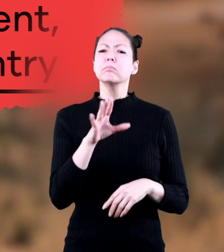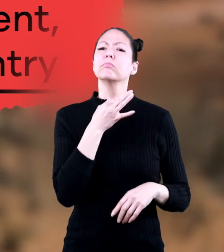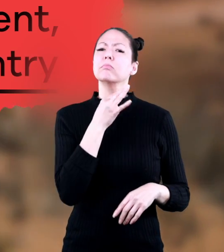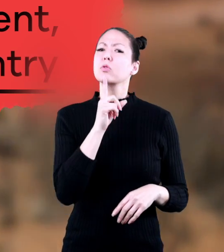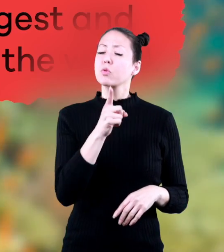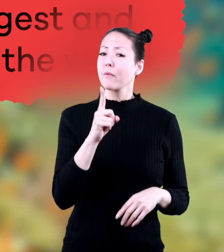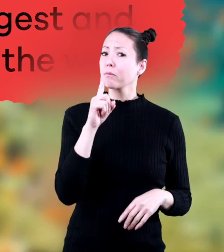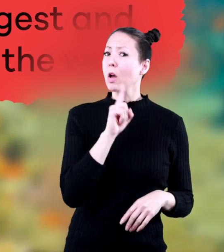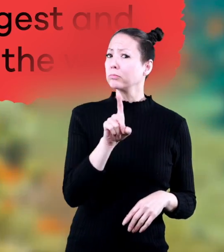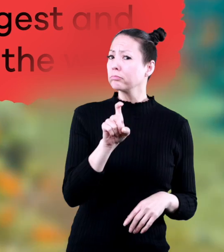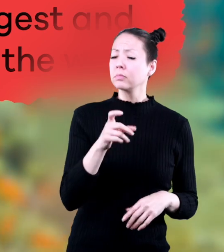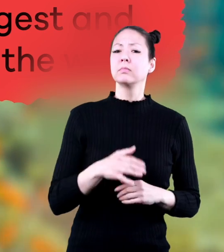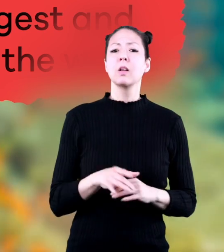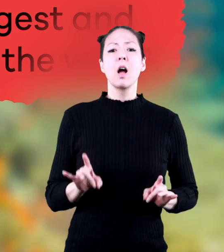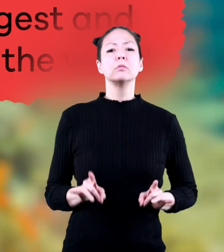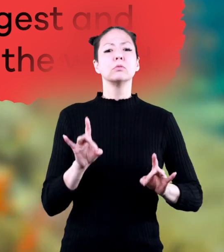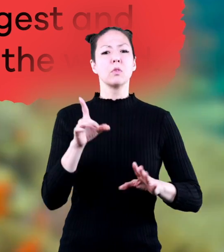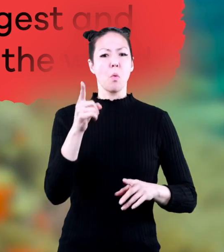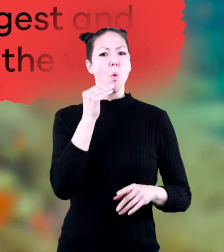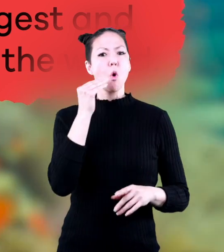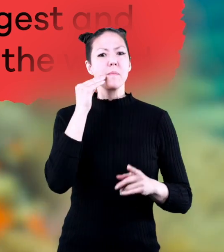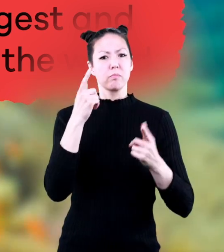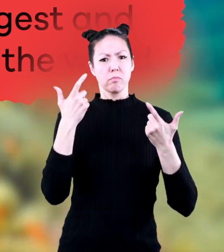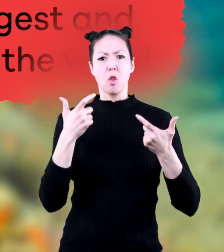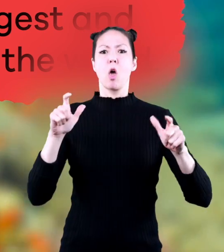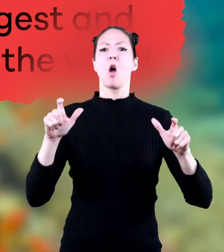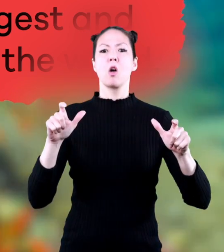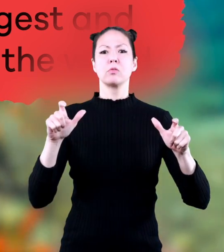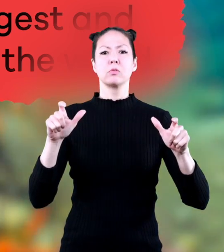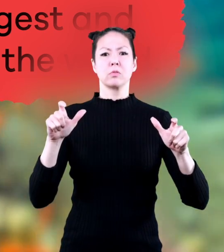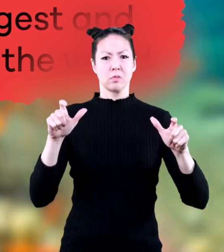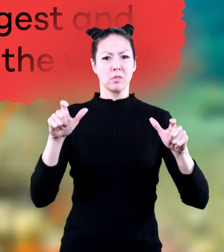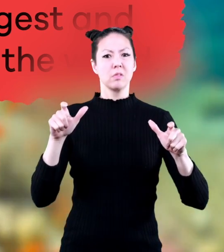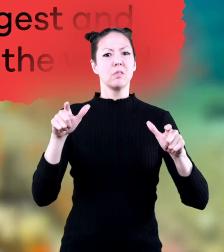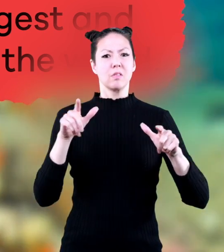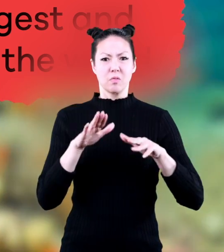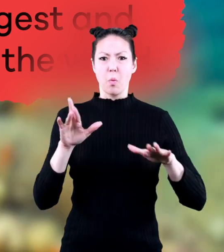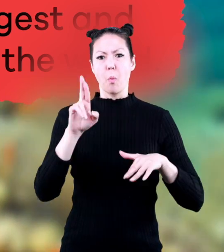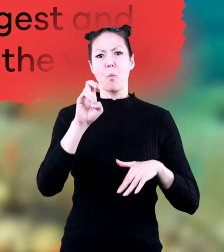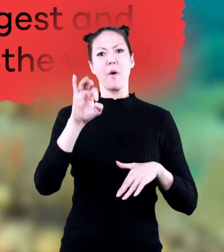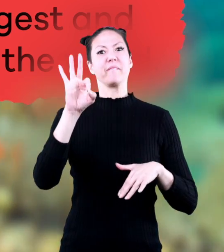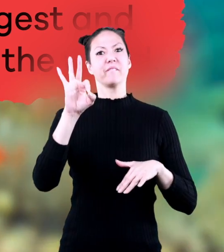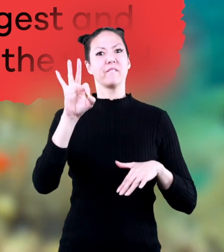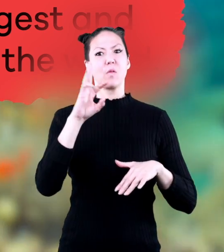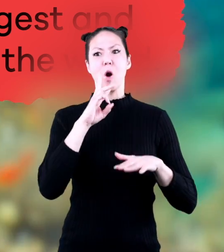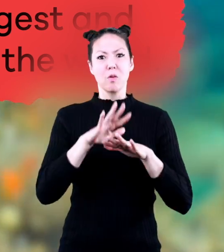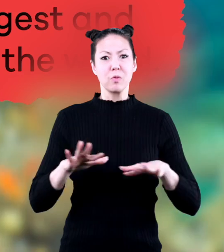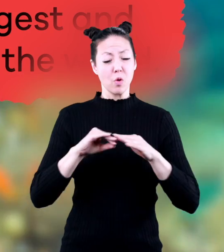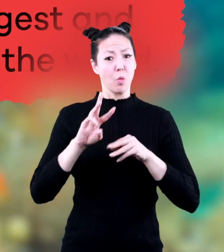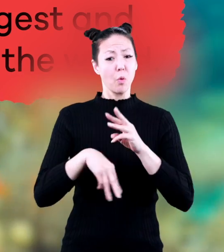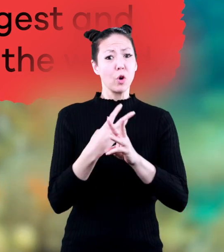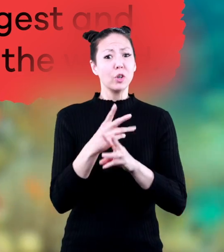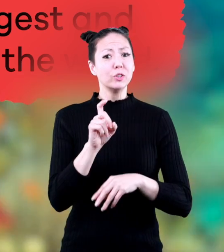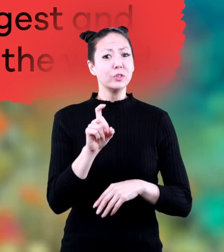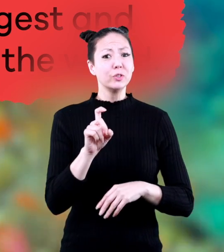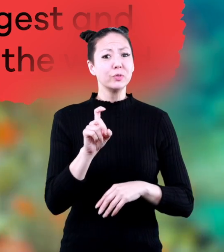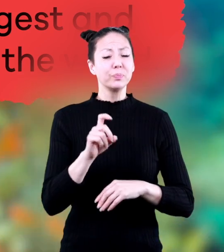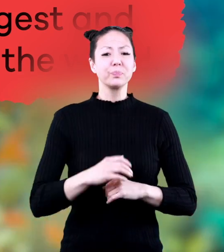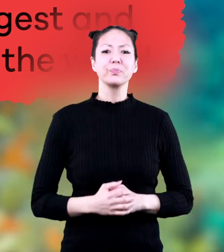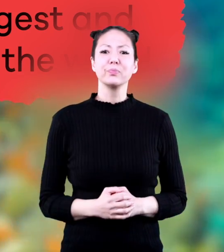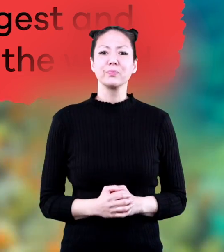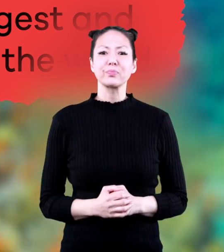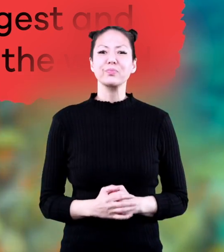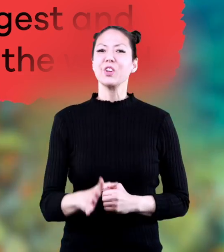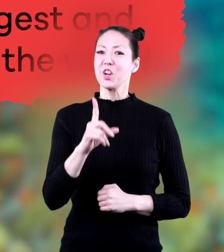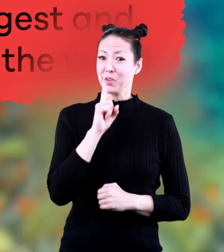Country. True or false? Australia is home to the largest and most complex reef system in the